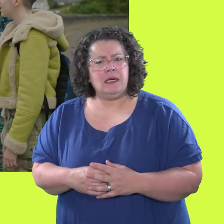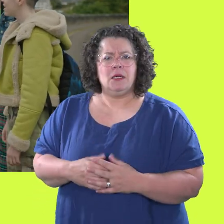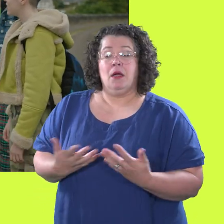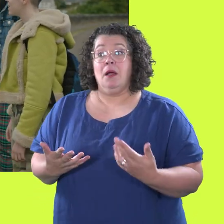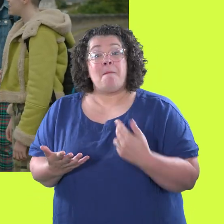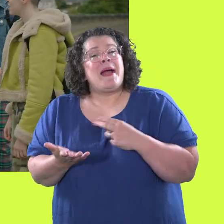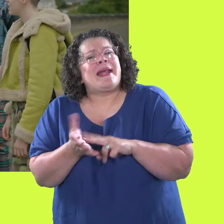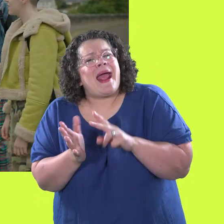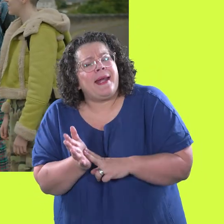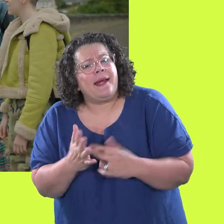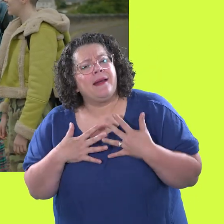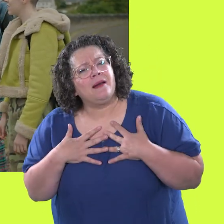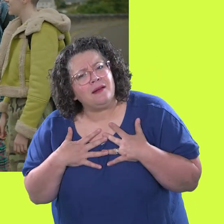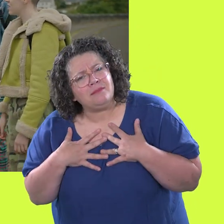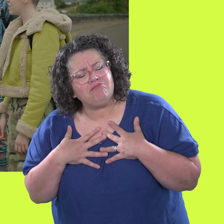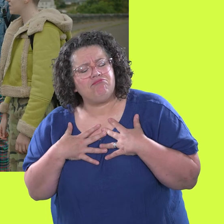My nan.